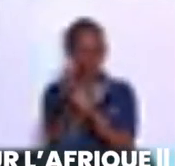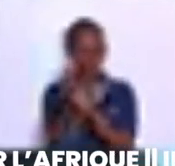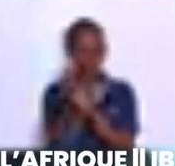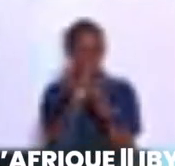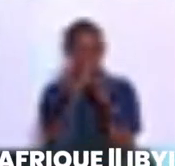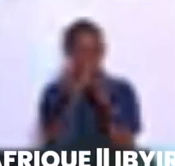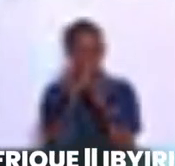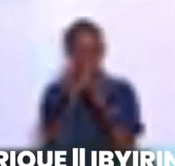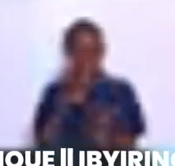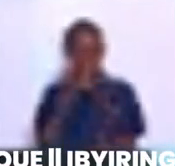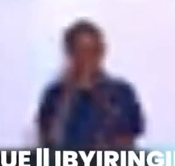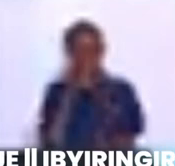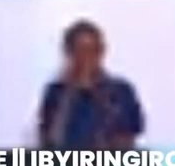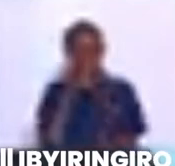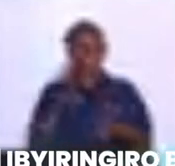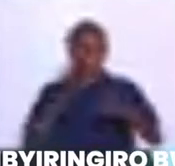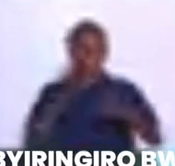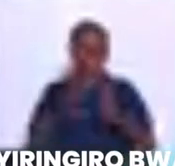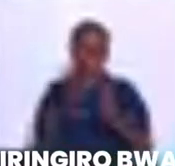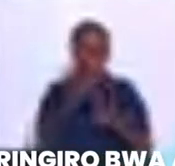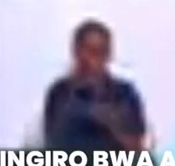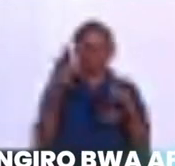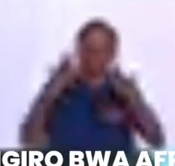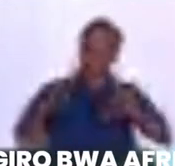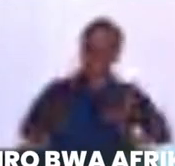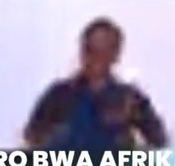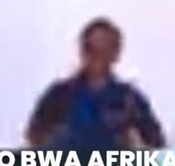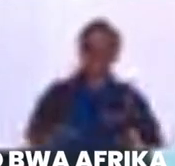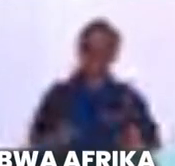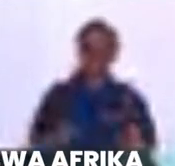And then I see the way you are.